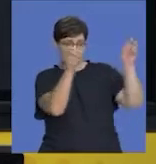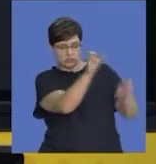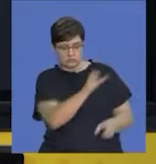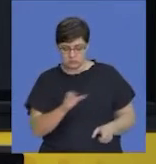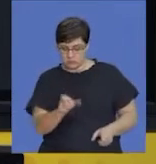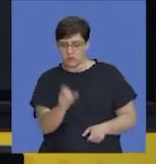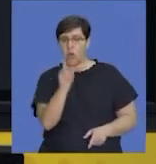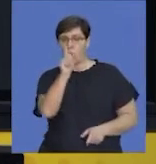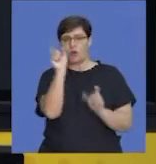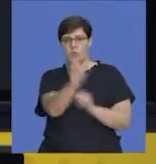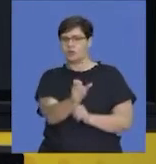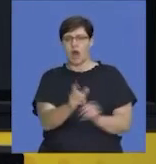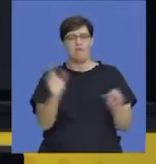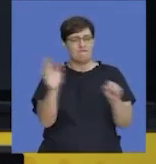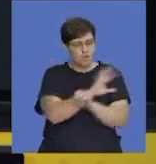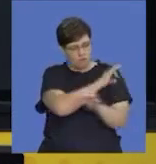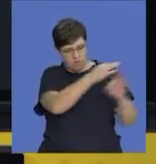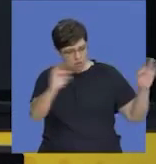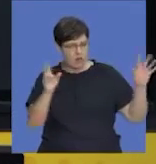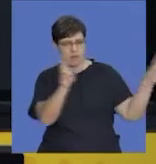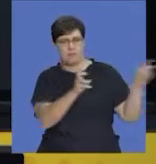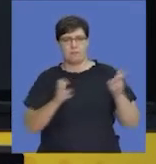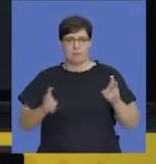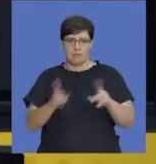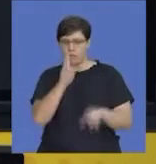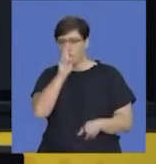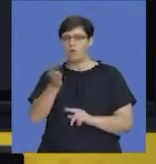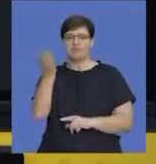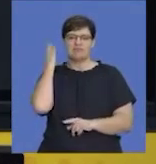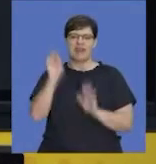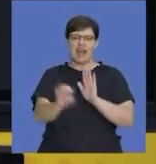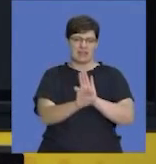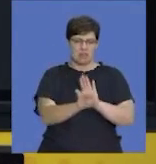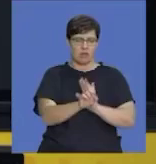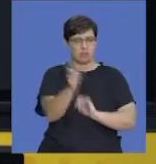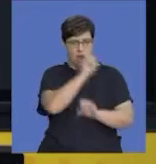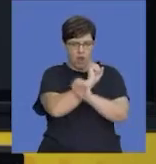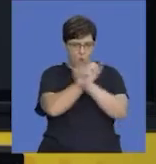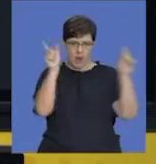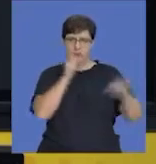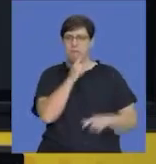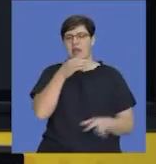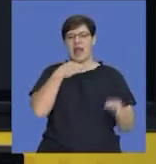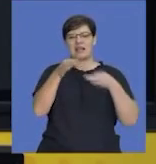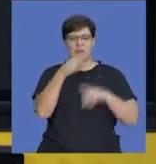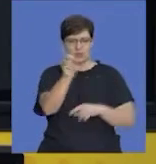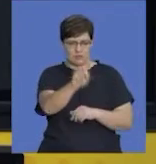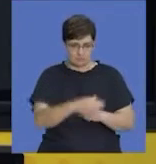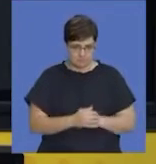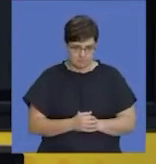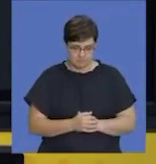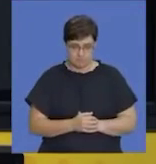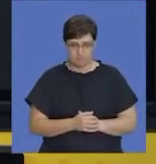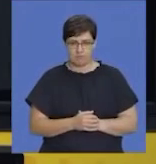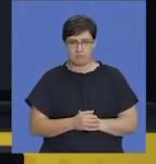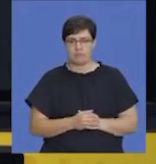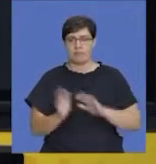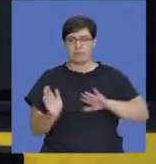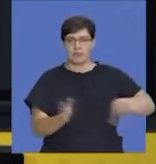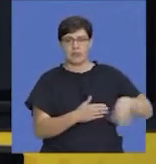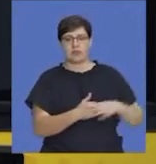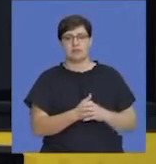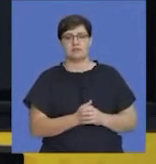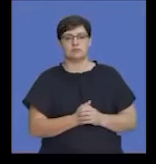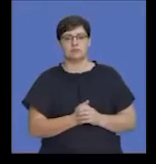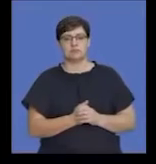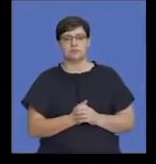and write an essay based on that. But we're going to look at examples from past year papers so that you are aware of what I am actually speaking about. So let's